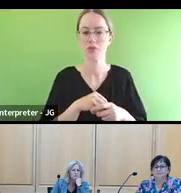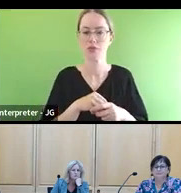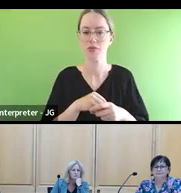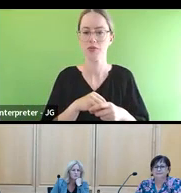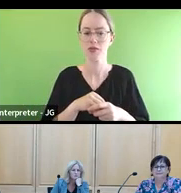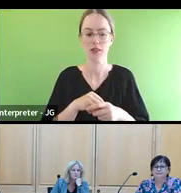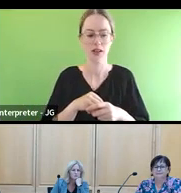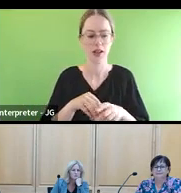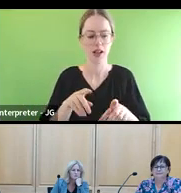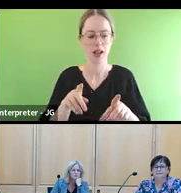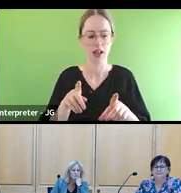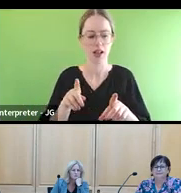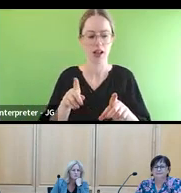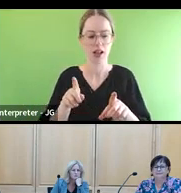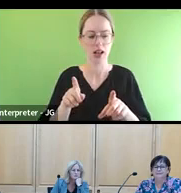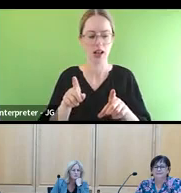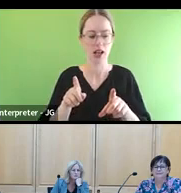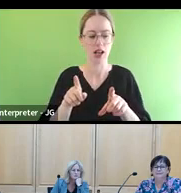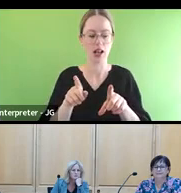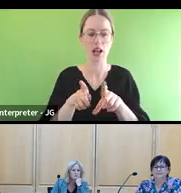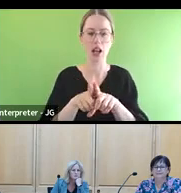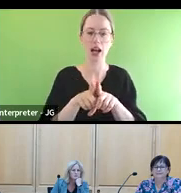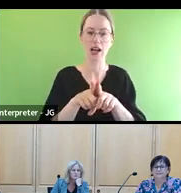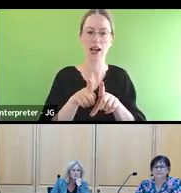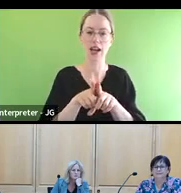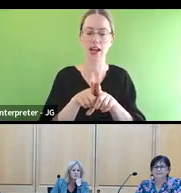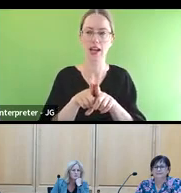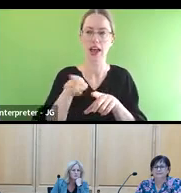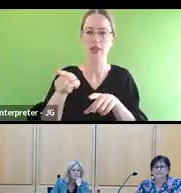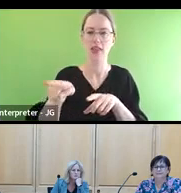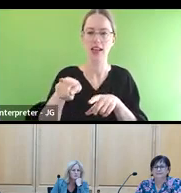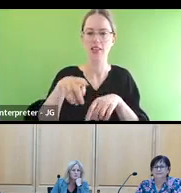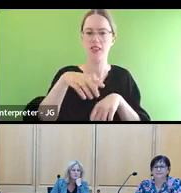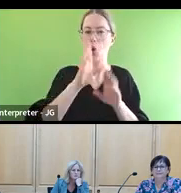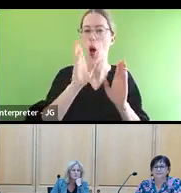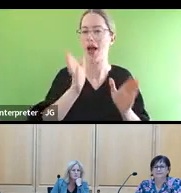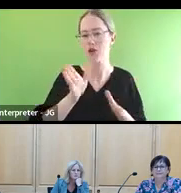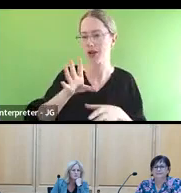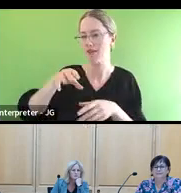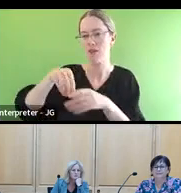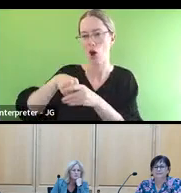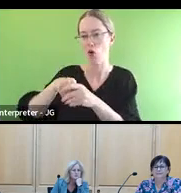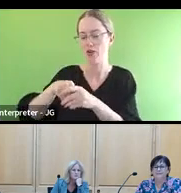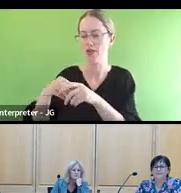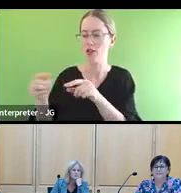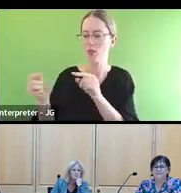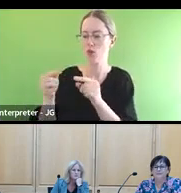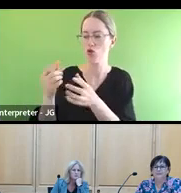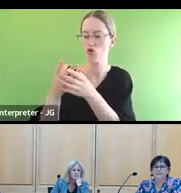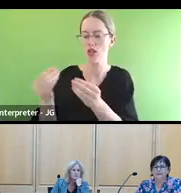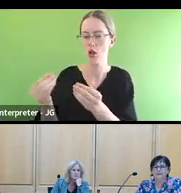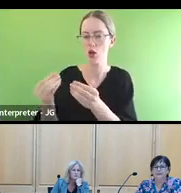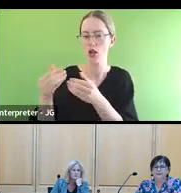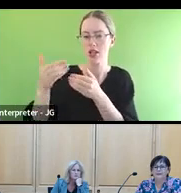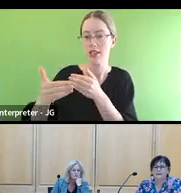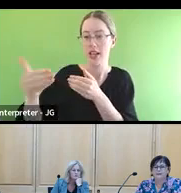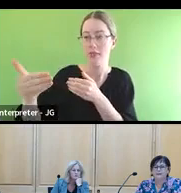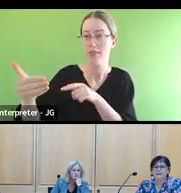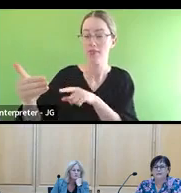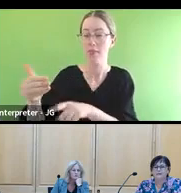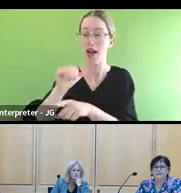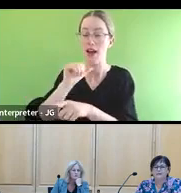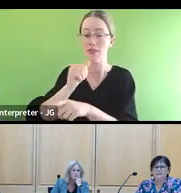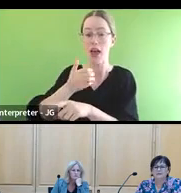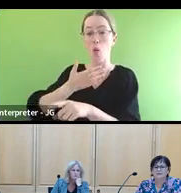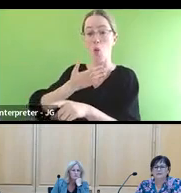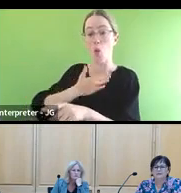not specified that this entity takes part and participates in the dispute resolution scheme, that those wanting to take